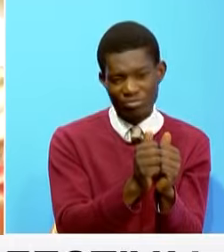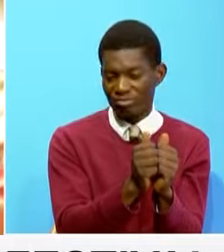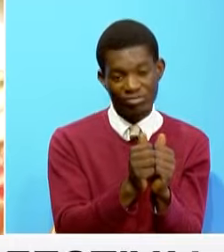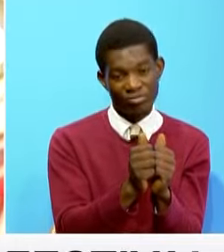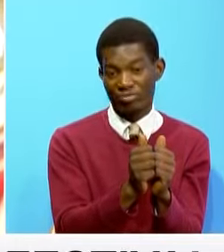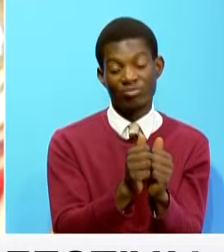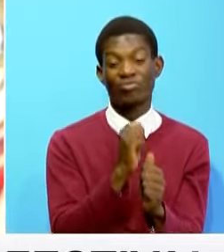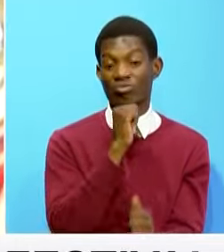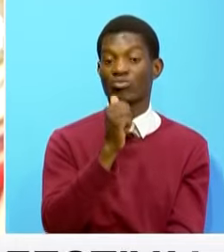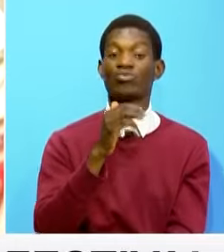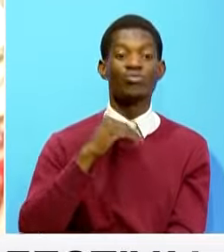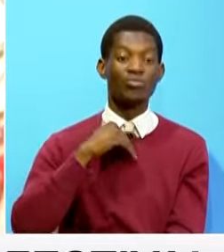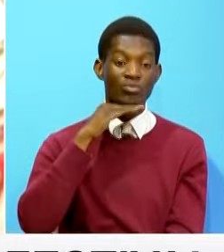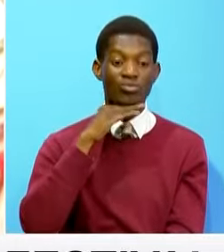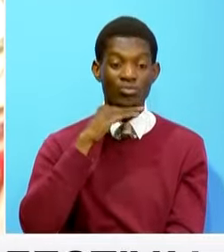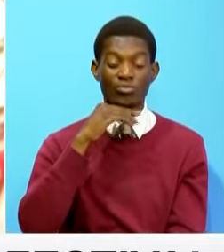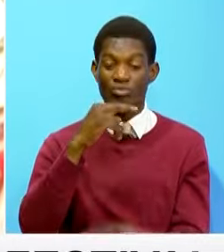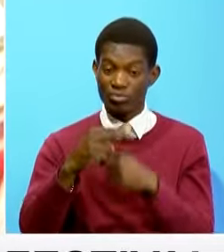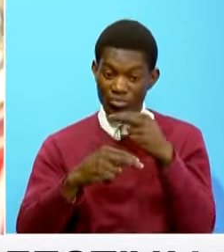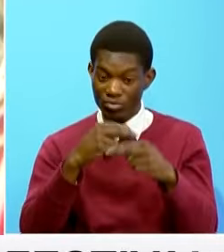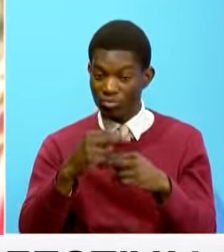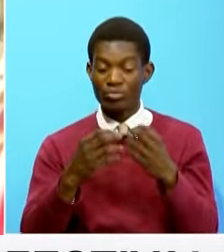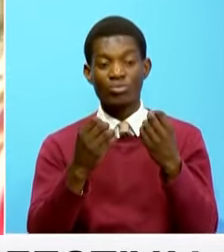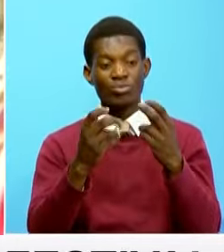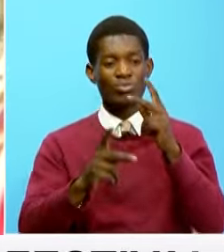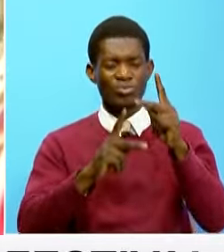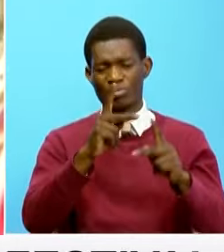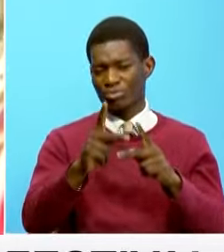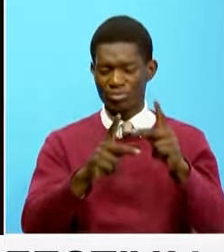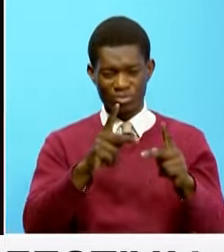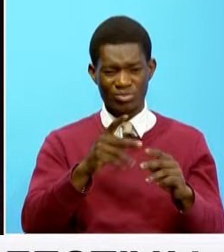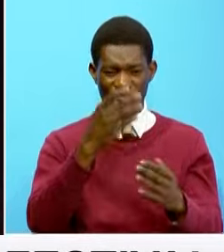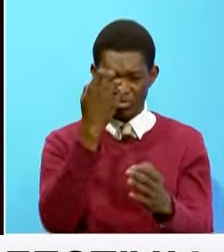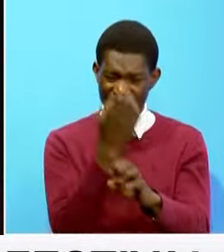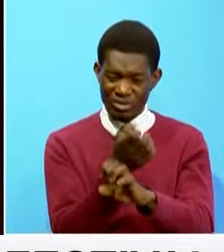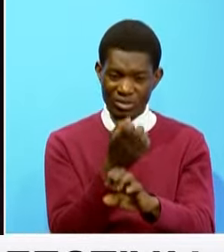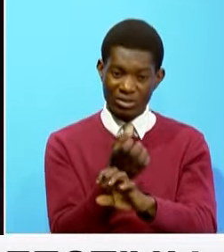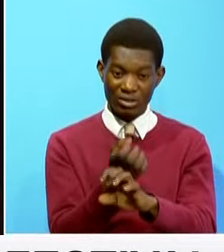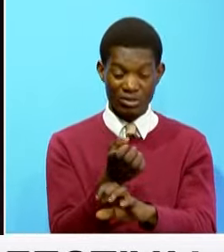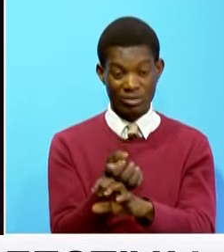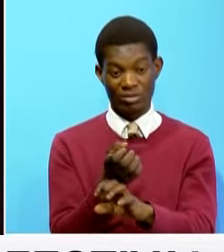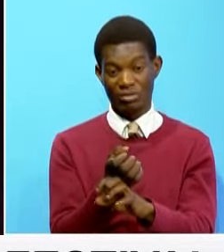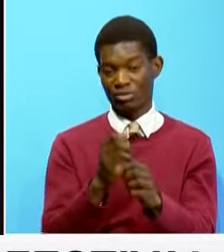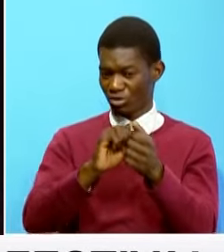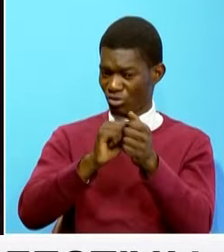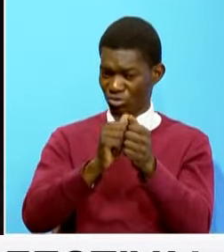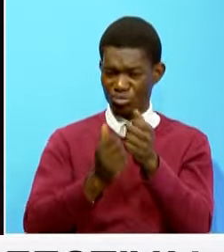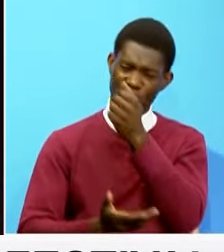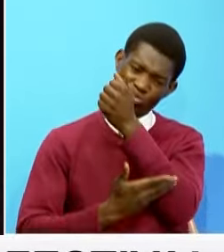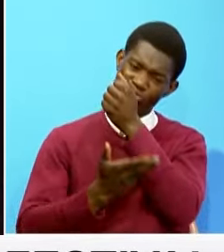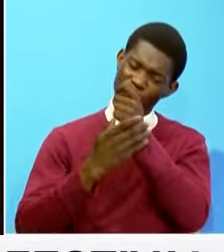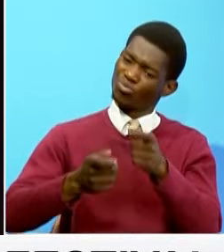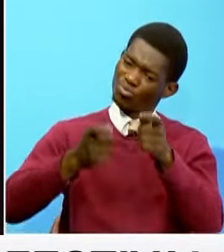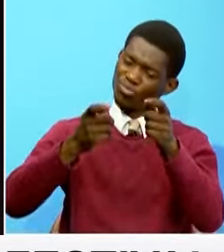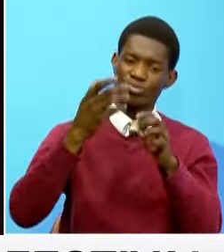communities. This has created a gap for sports to thrive, as the discipline remains with a lot of untapped